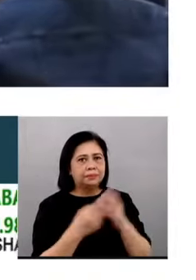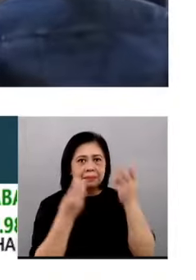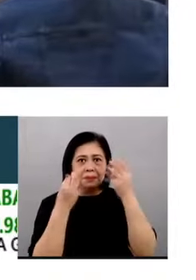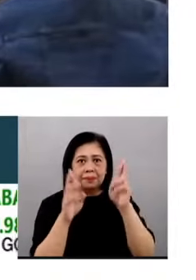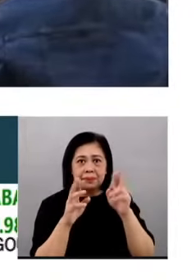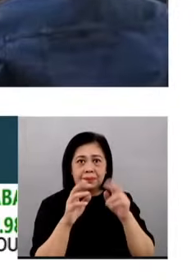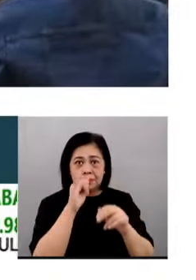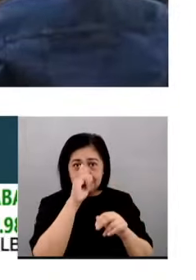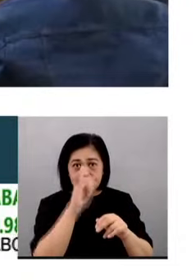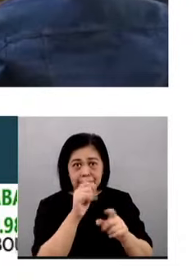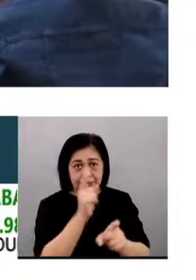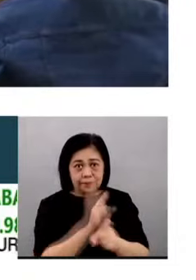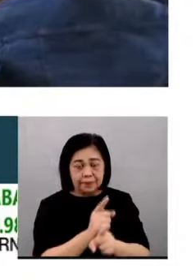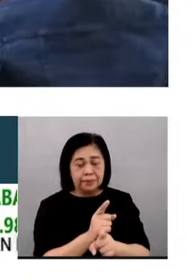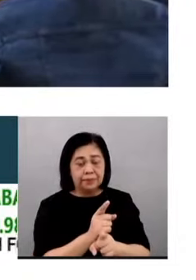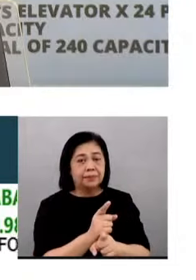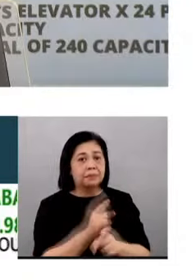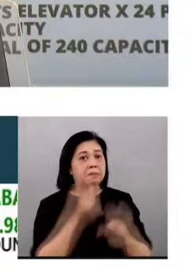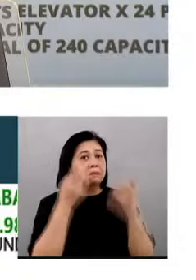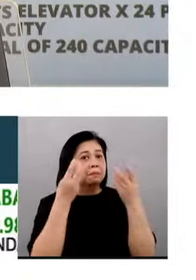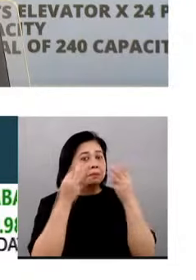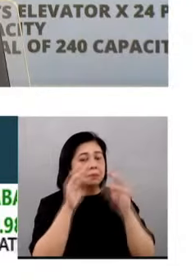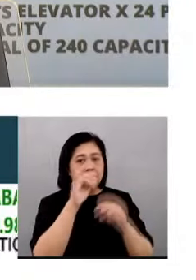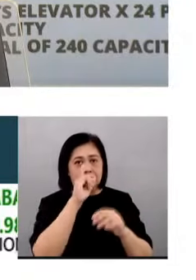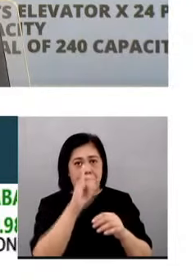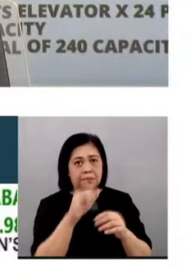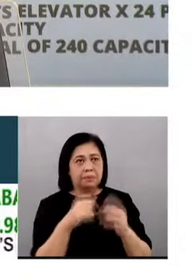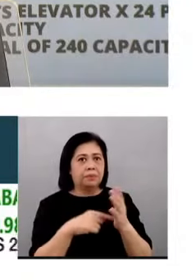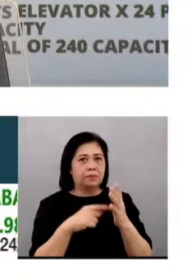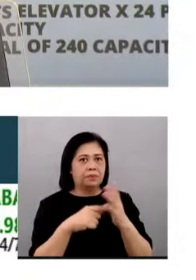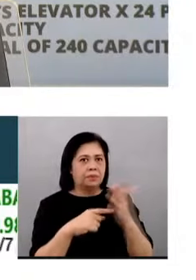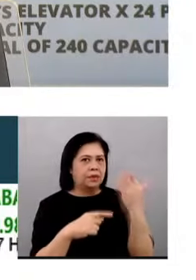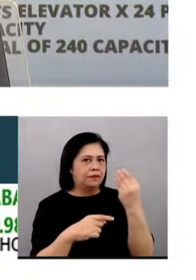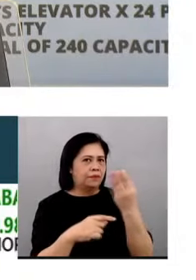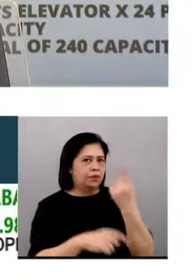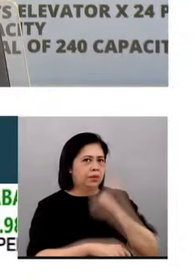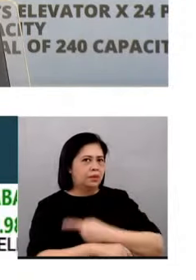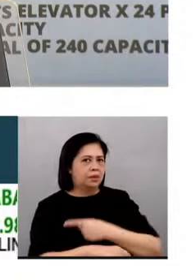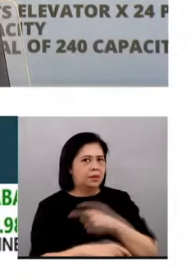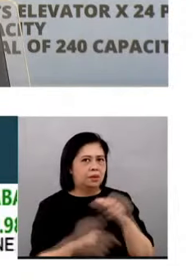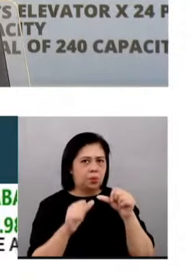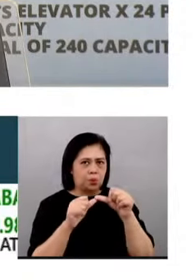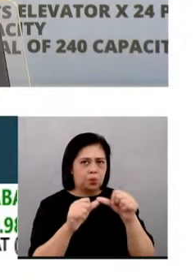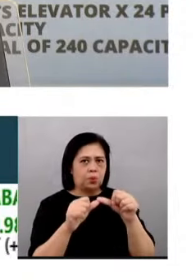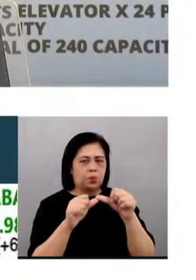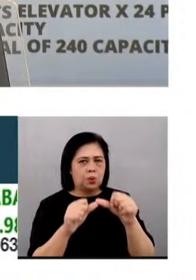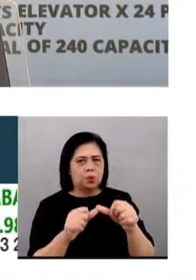Moreno in, right? So Mayor Moreno has been, over the last few days, very consistent about